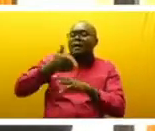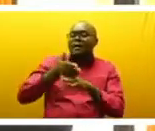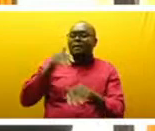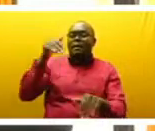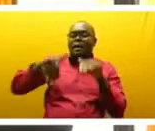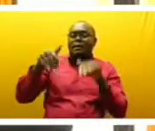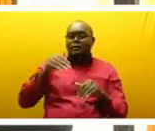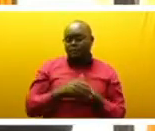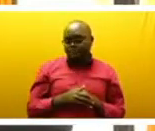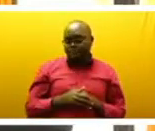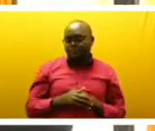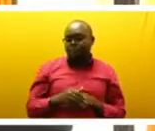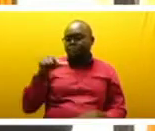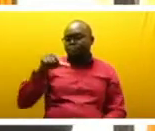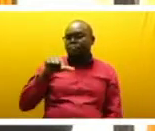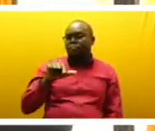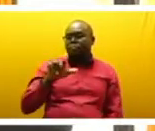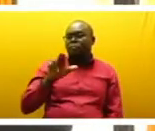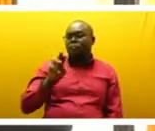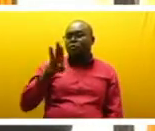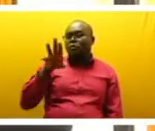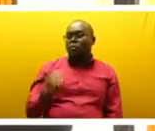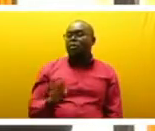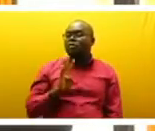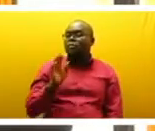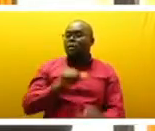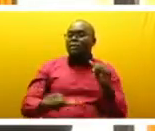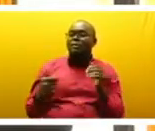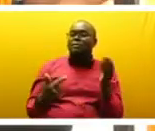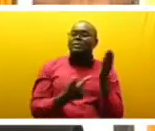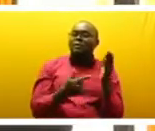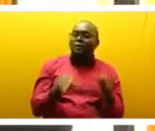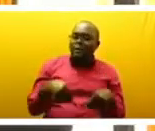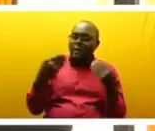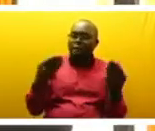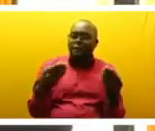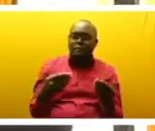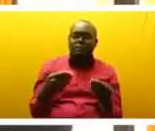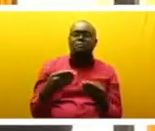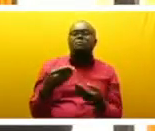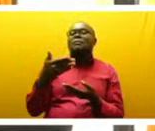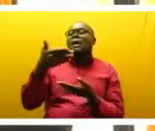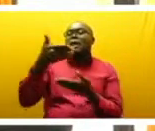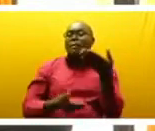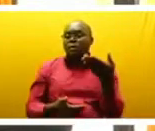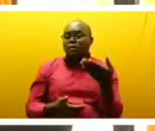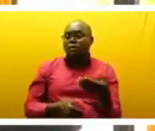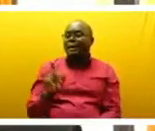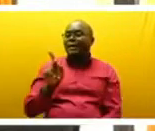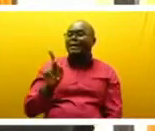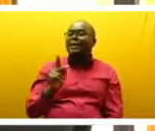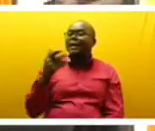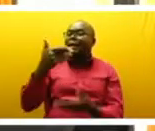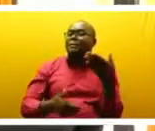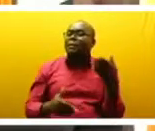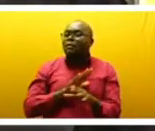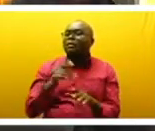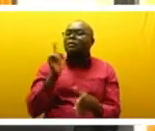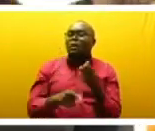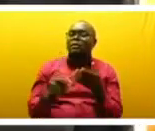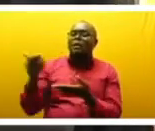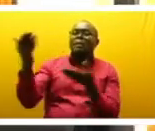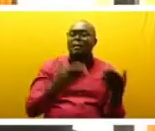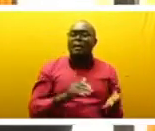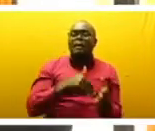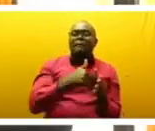learned friend, Mr. Gumbo, spoke on technology, and he gave us the Kriegler report. Kriegler report did not say deploy weak and